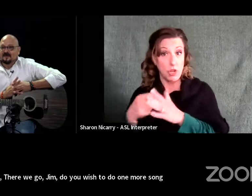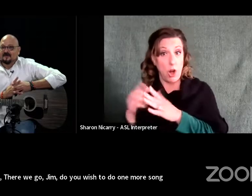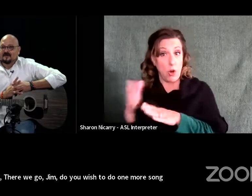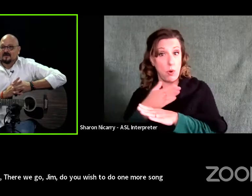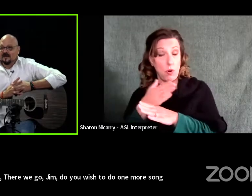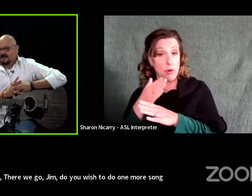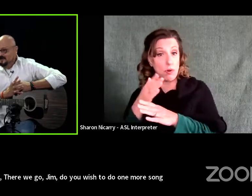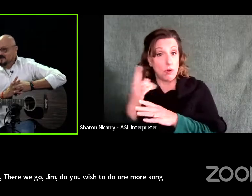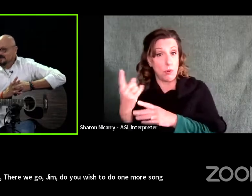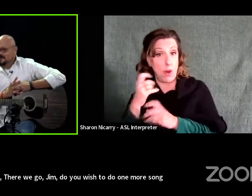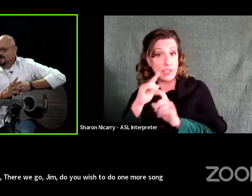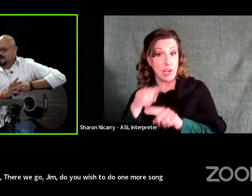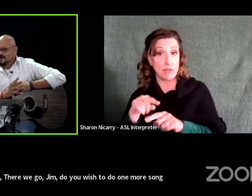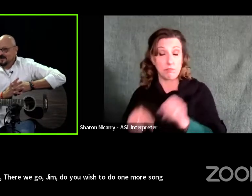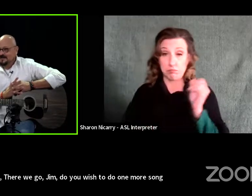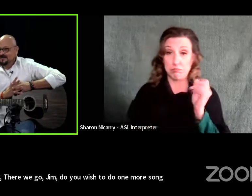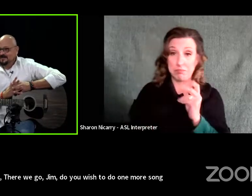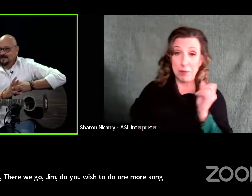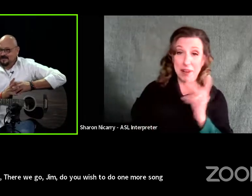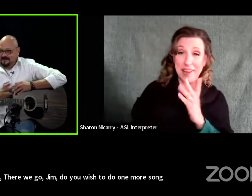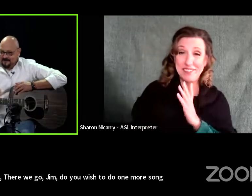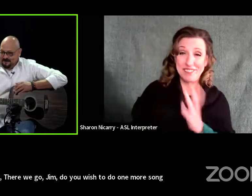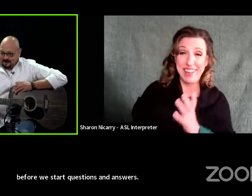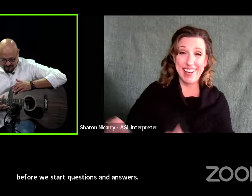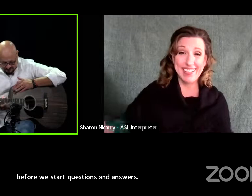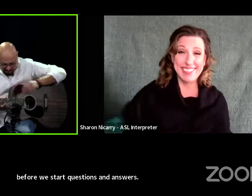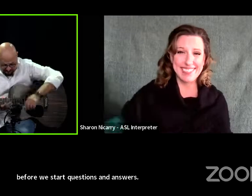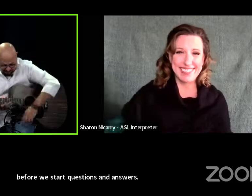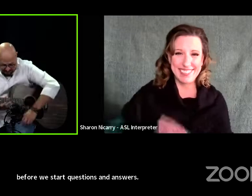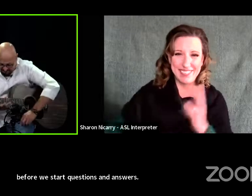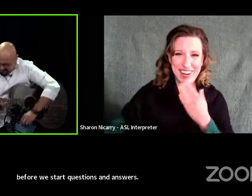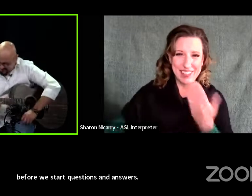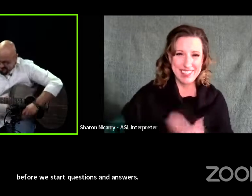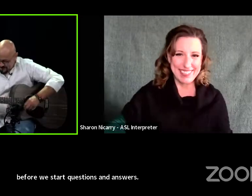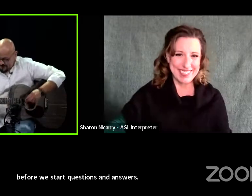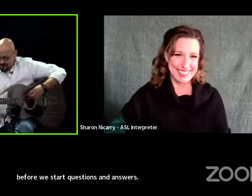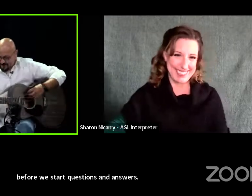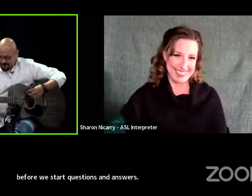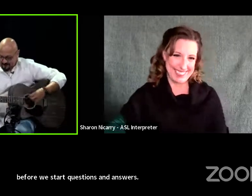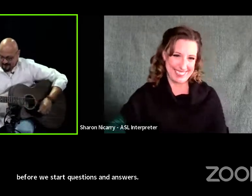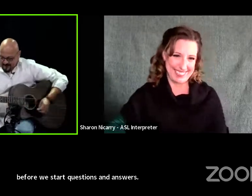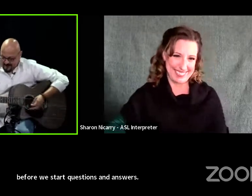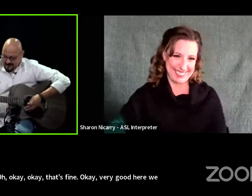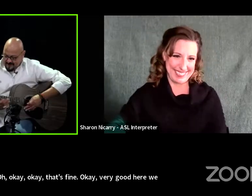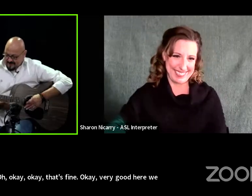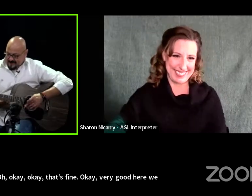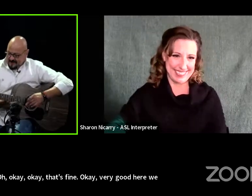answers? Oh, okay. Okay. That's fine. Okay. Very good. Here we go.